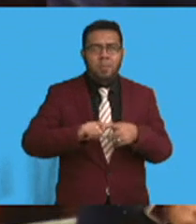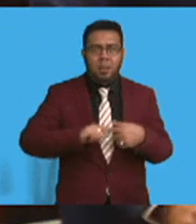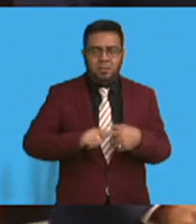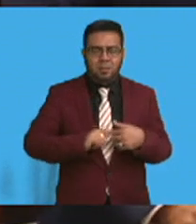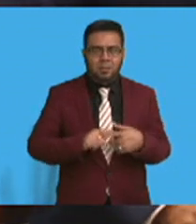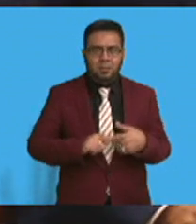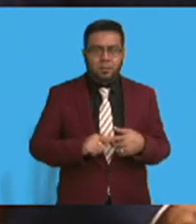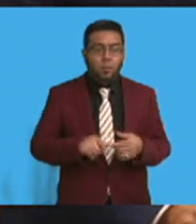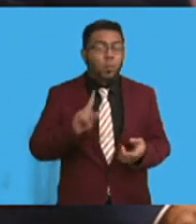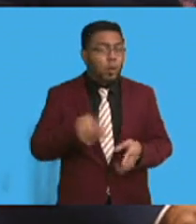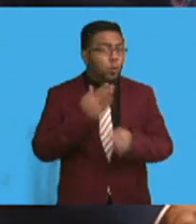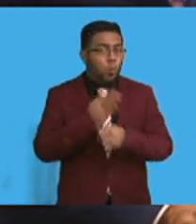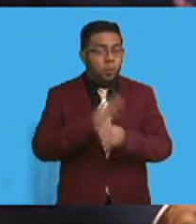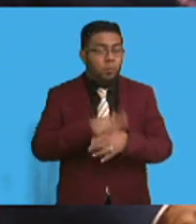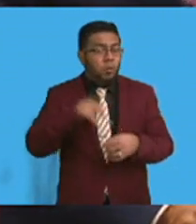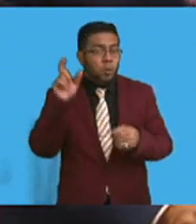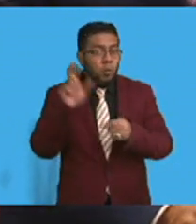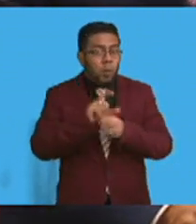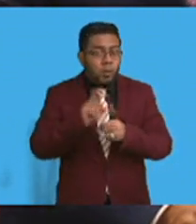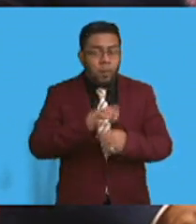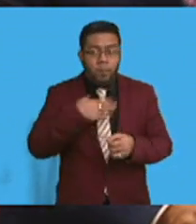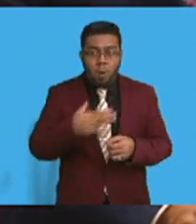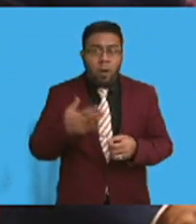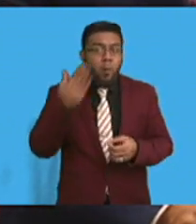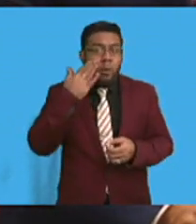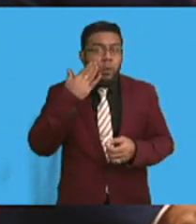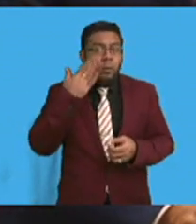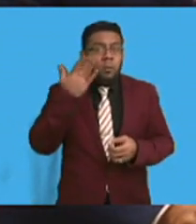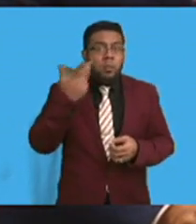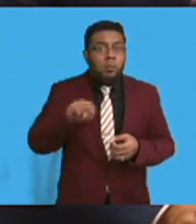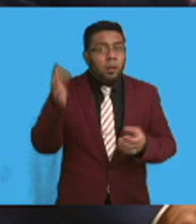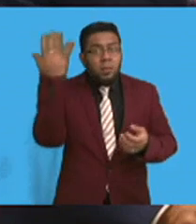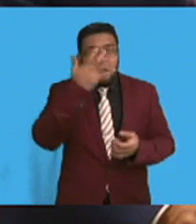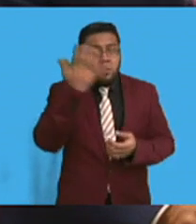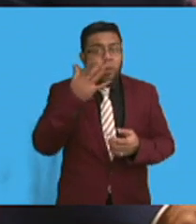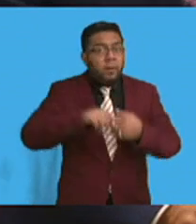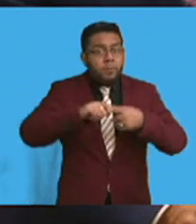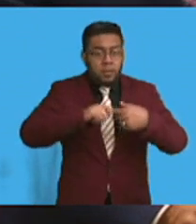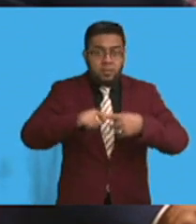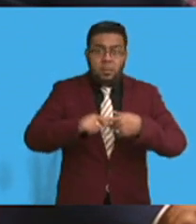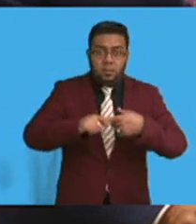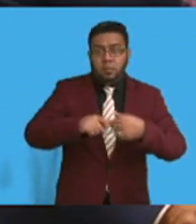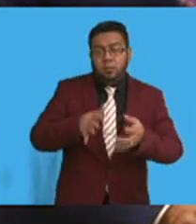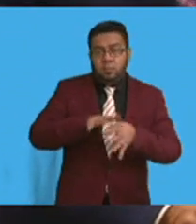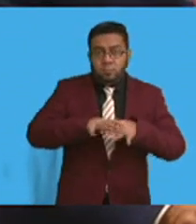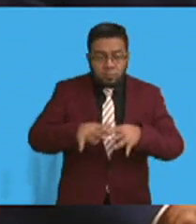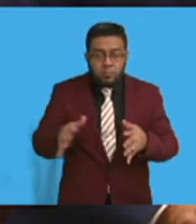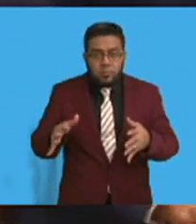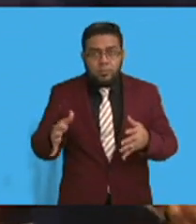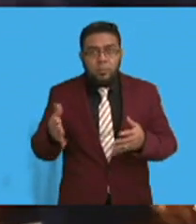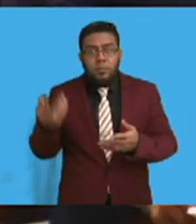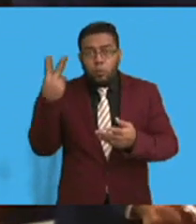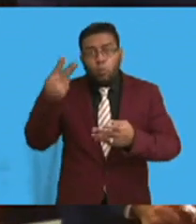plastic. We're going to work to create more awareness in Fijian communities on the dangers of plastic pollution and on the alternatives for the next 2 years to give